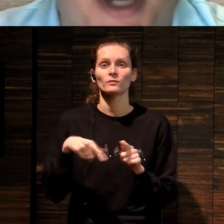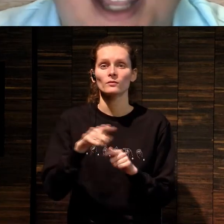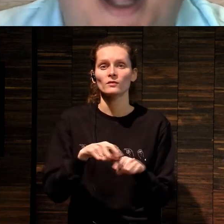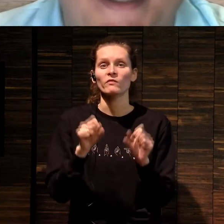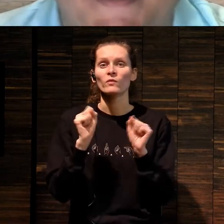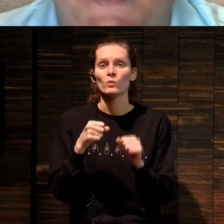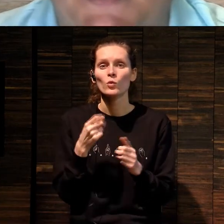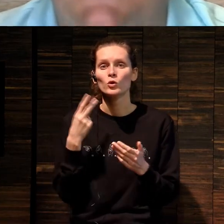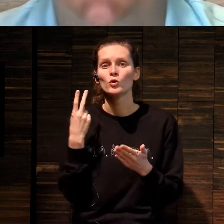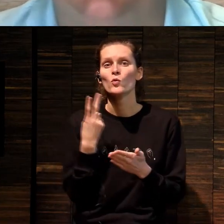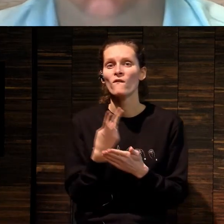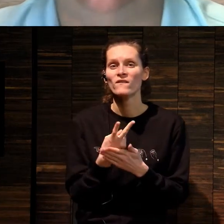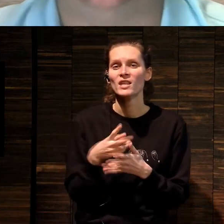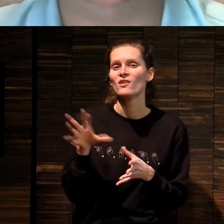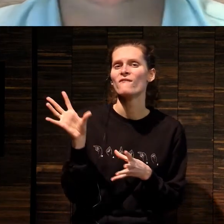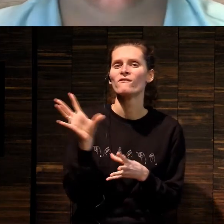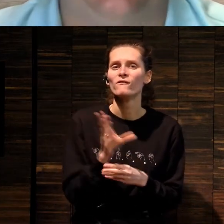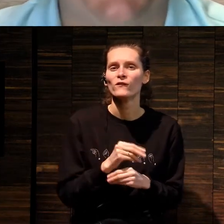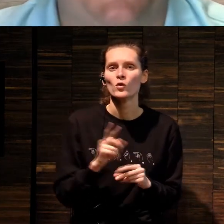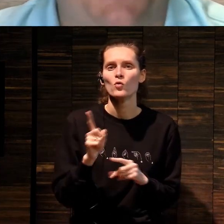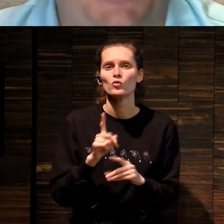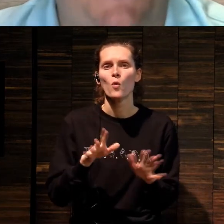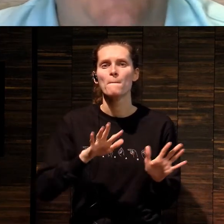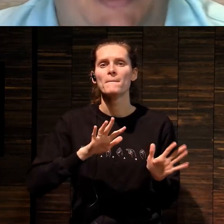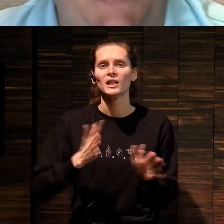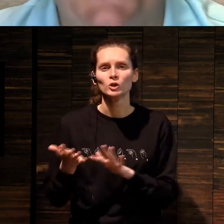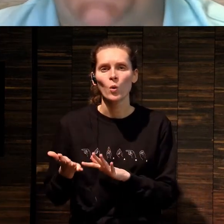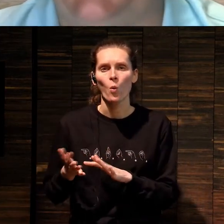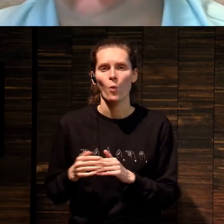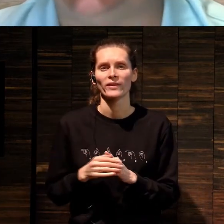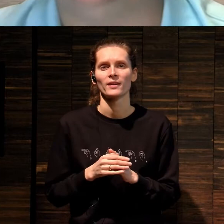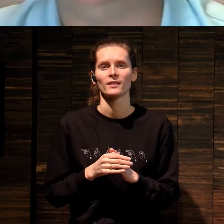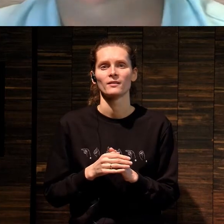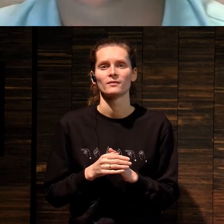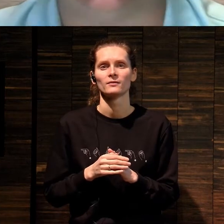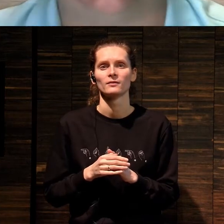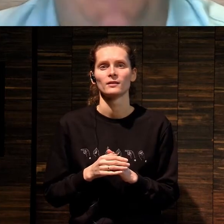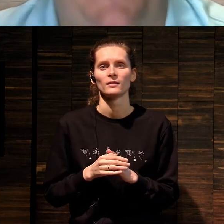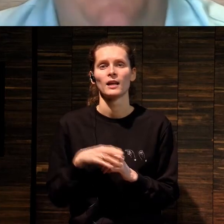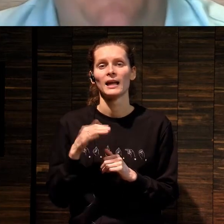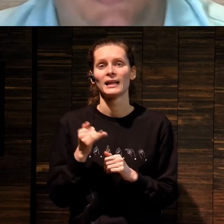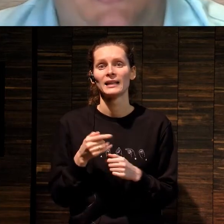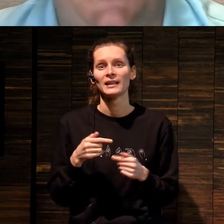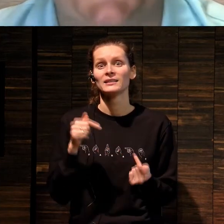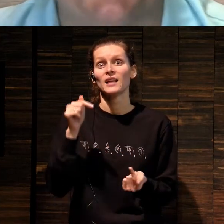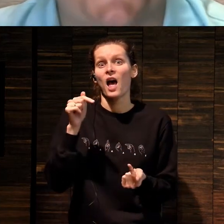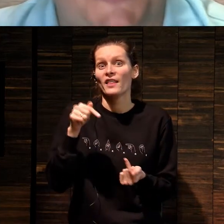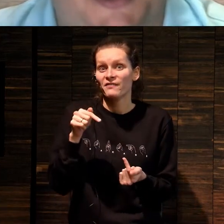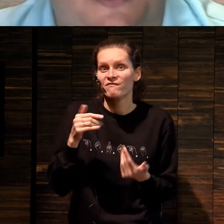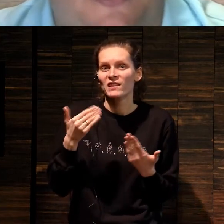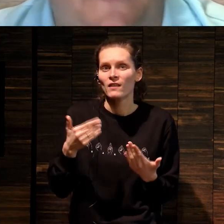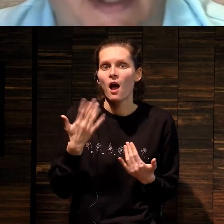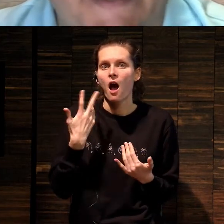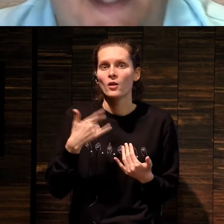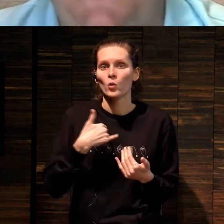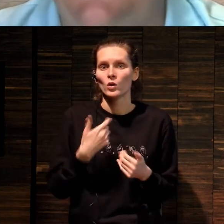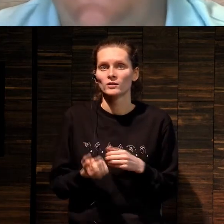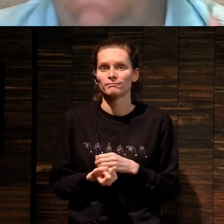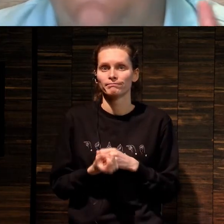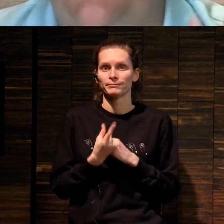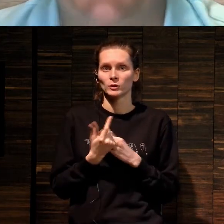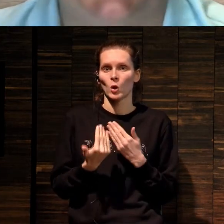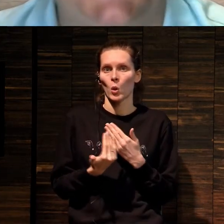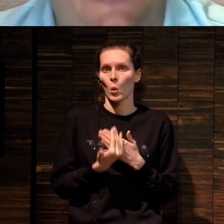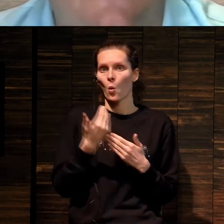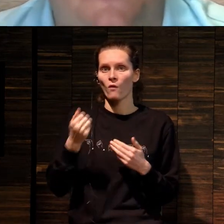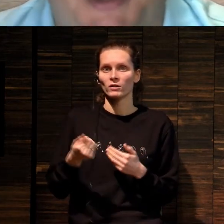run constantly. So even as new elements are applied on page, as new things pop up, as user-triggered events happen,